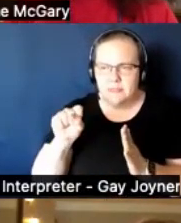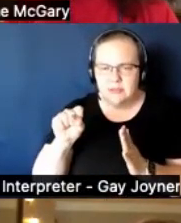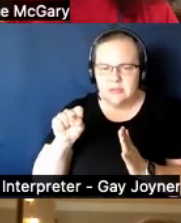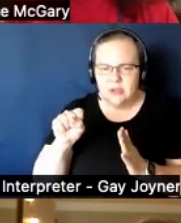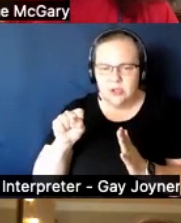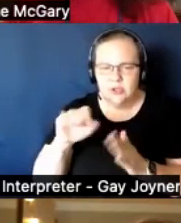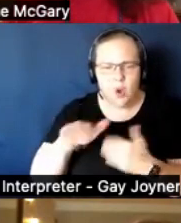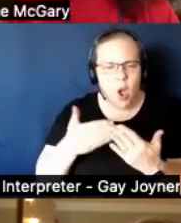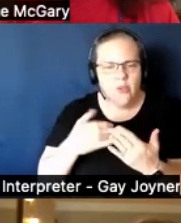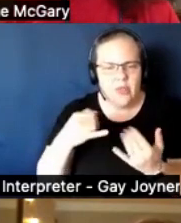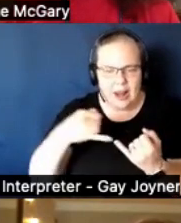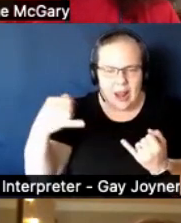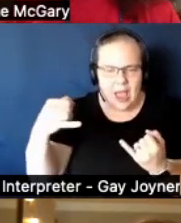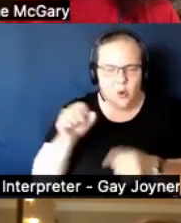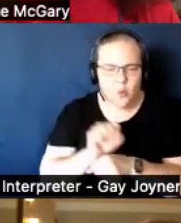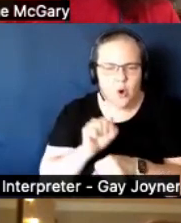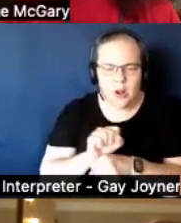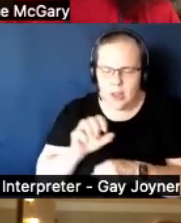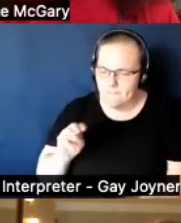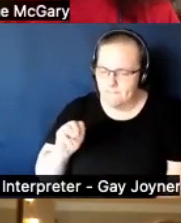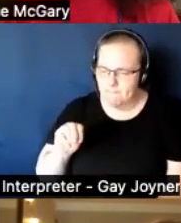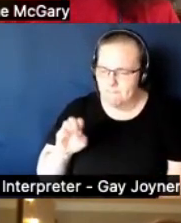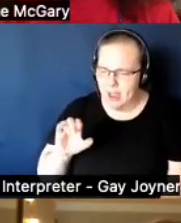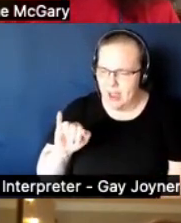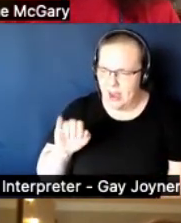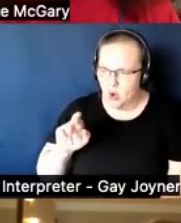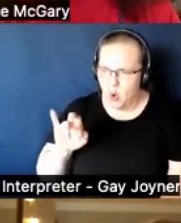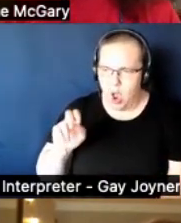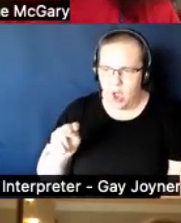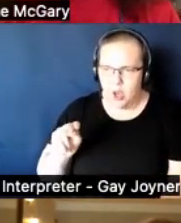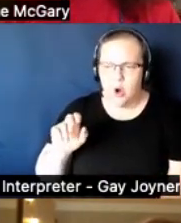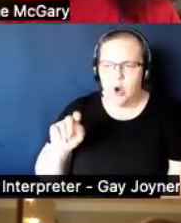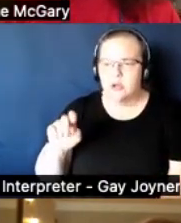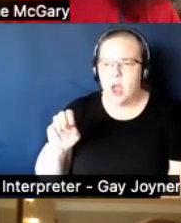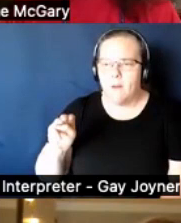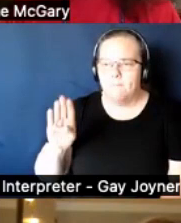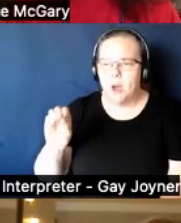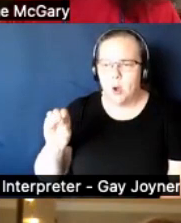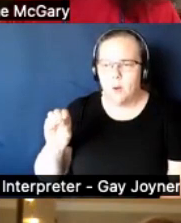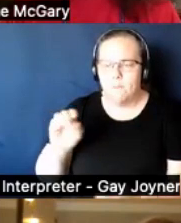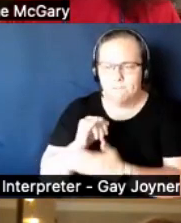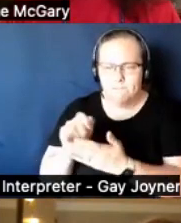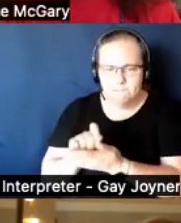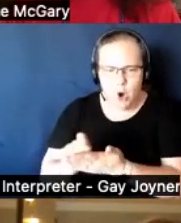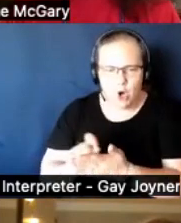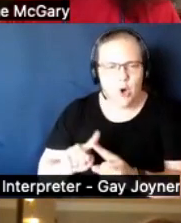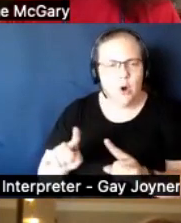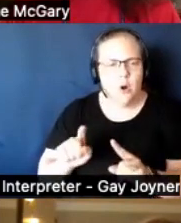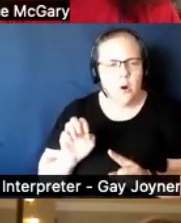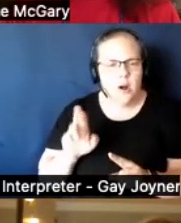that line work, or like a micron kind of marker, or a Tombow marker, or if he used a